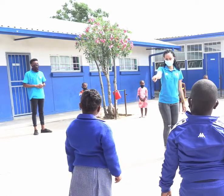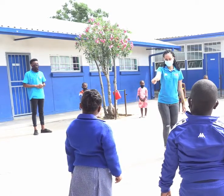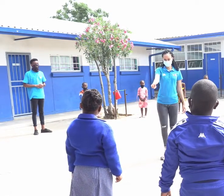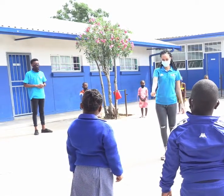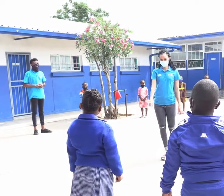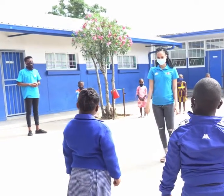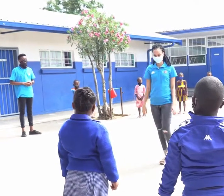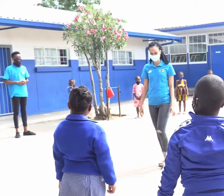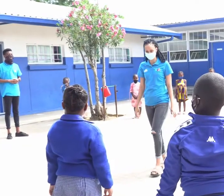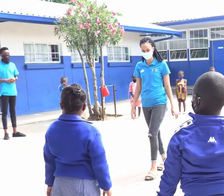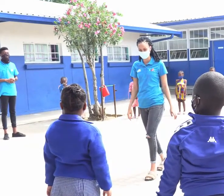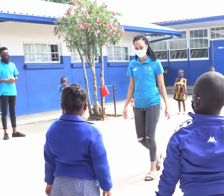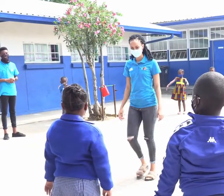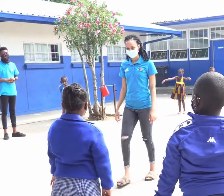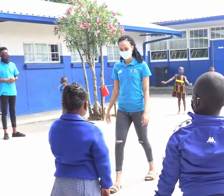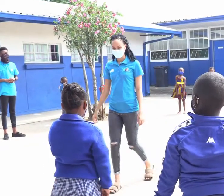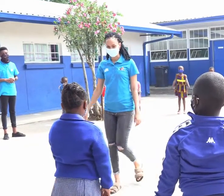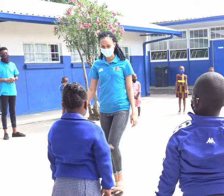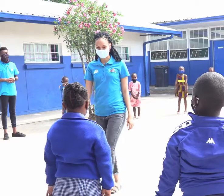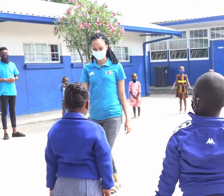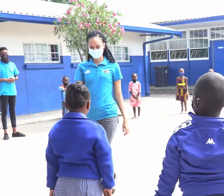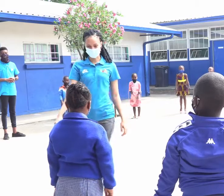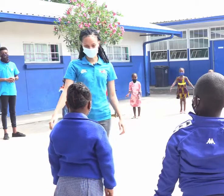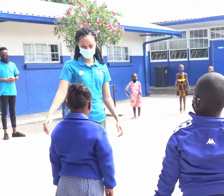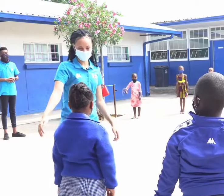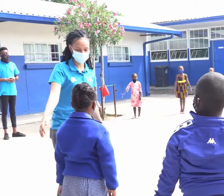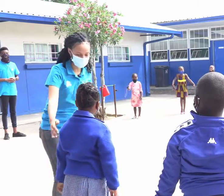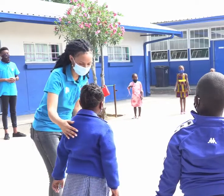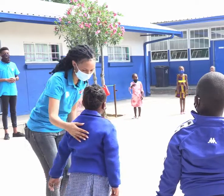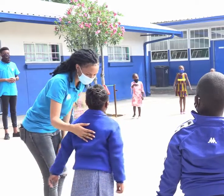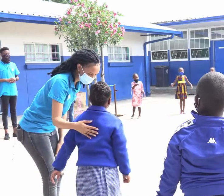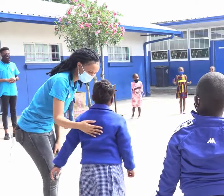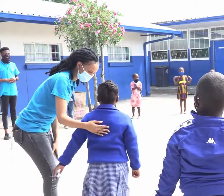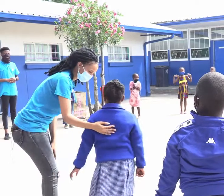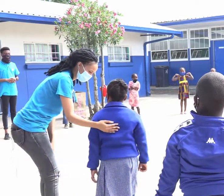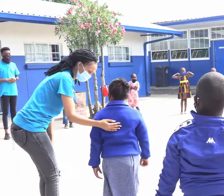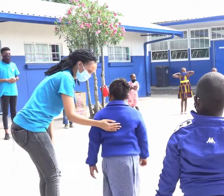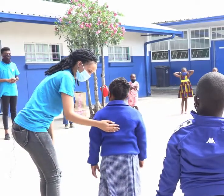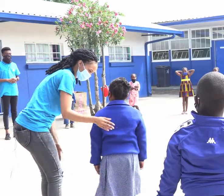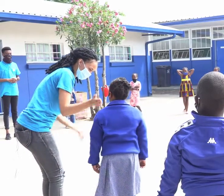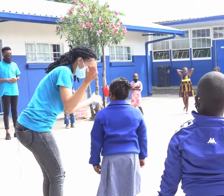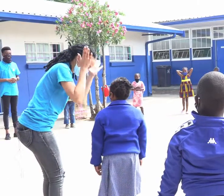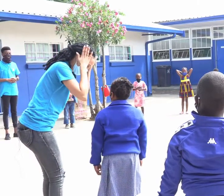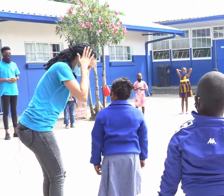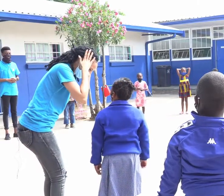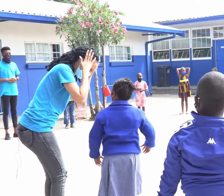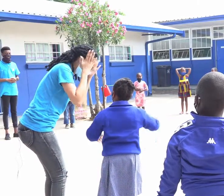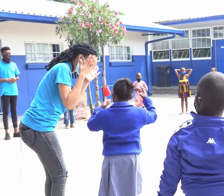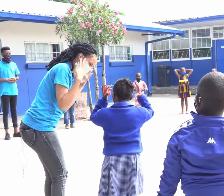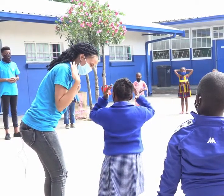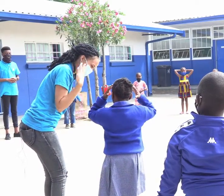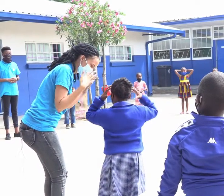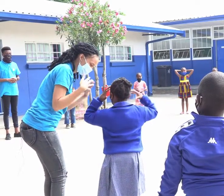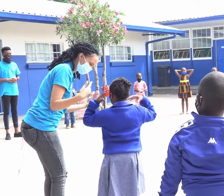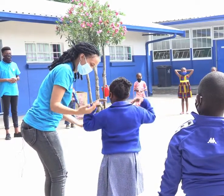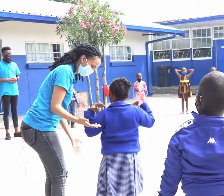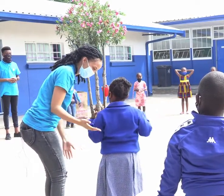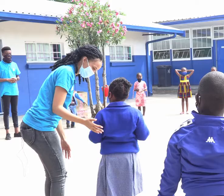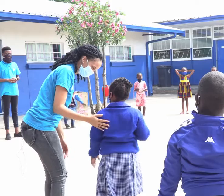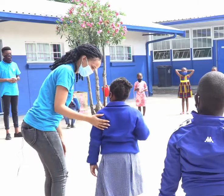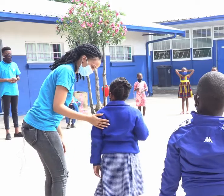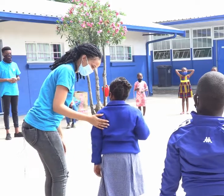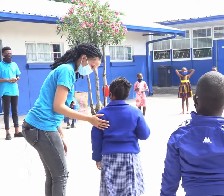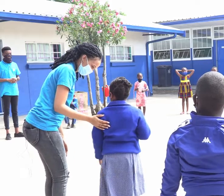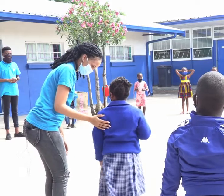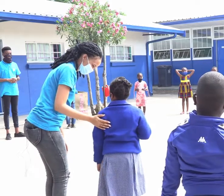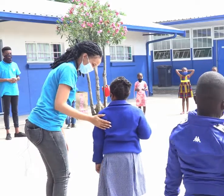Ah, it's you. You're the next Simon, so you should tell us what we should do. Touch our head or our nose or our